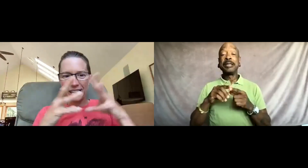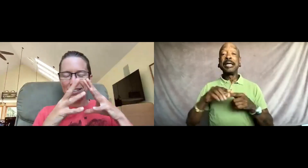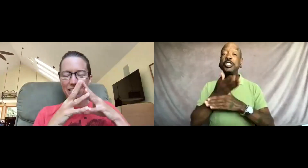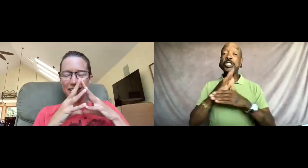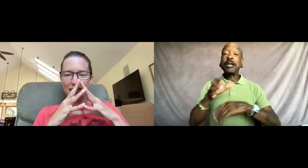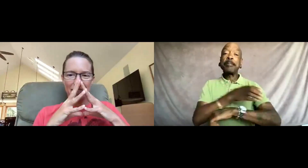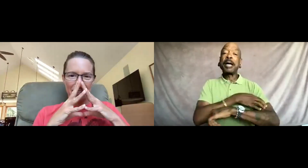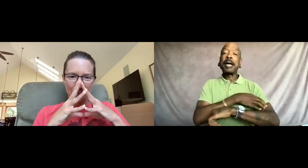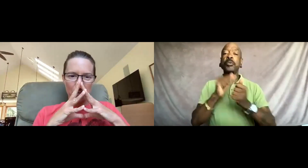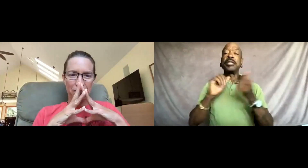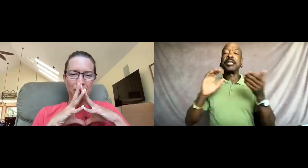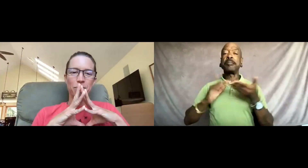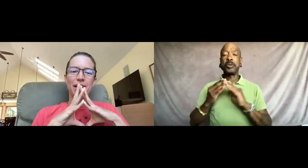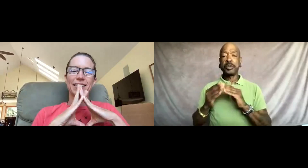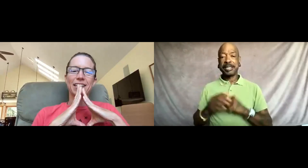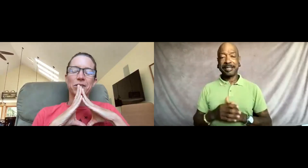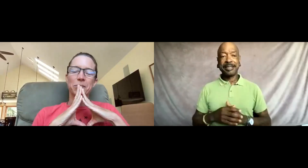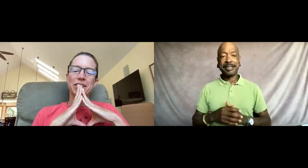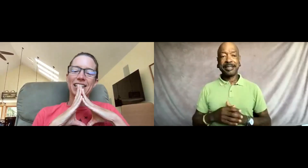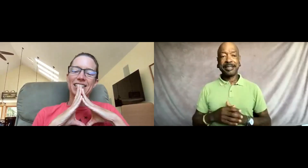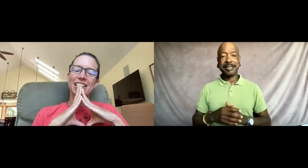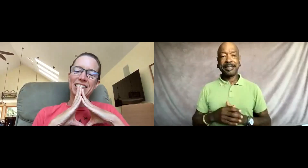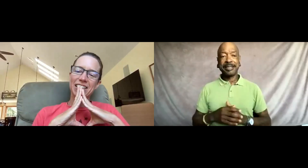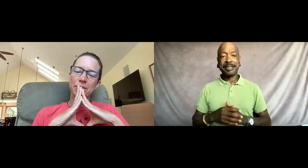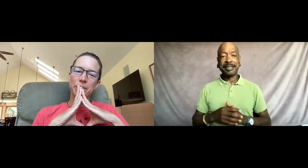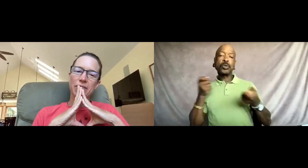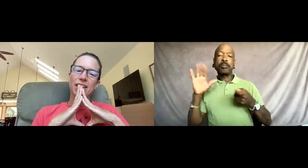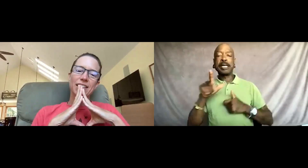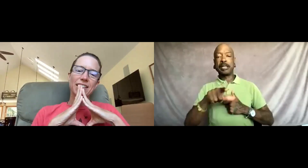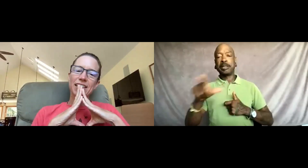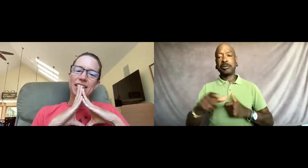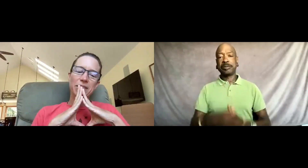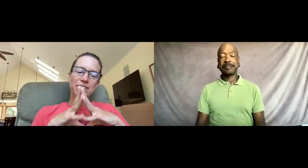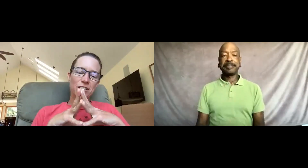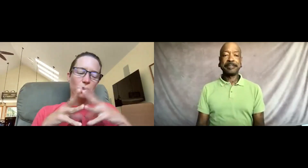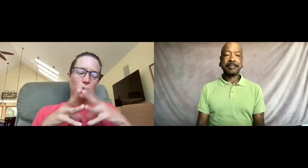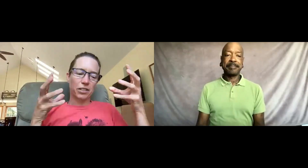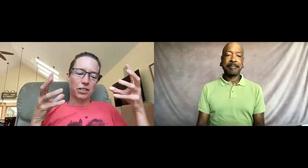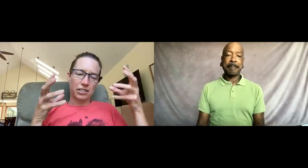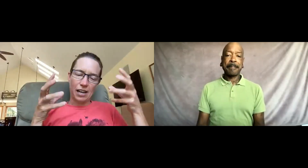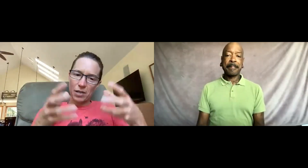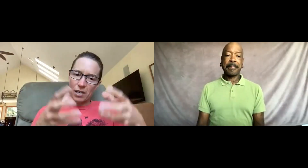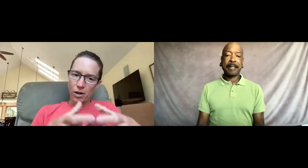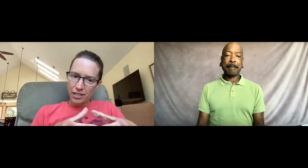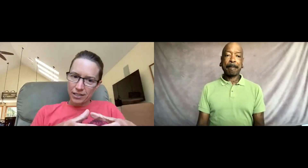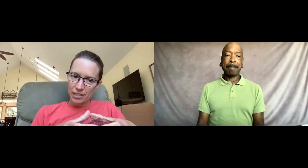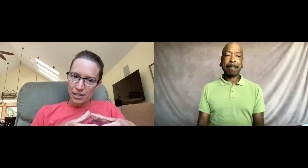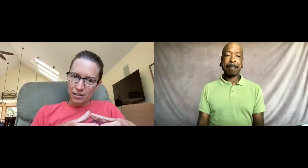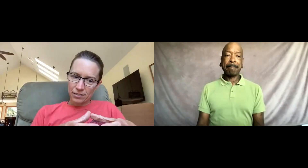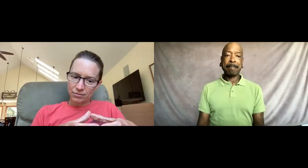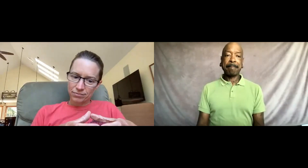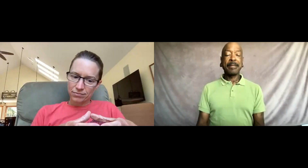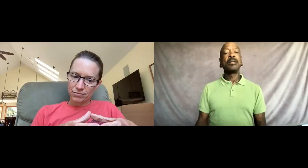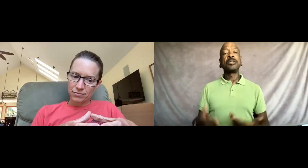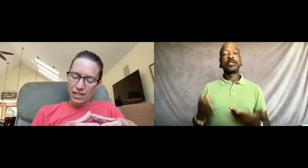it be held and commodified by a landlord. But yes, technically we live in this world where there's got to be a party on the